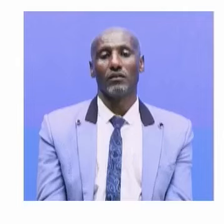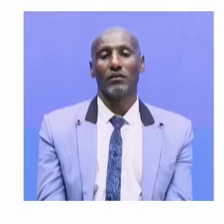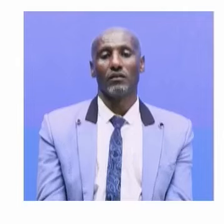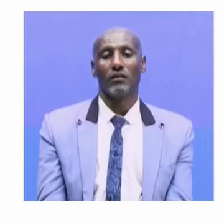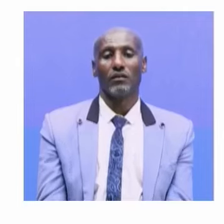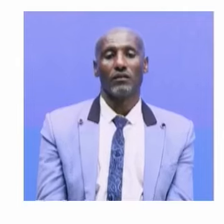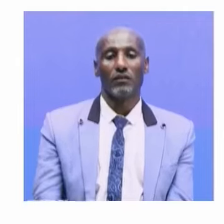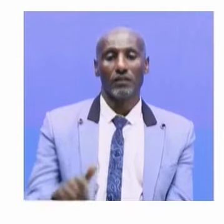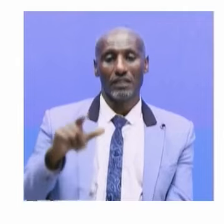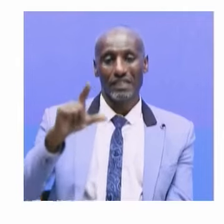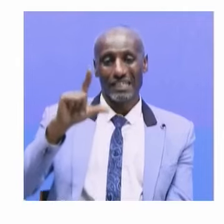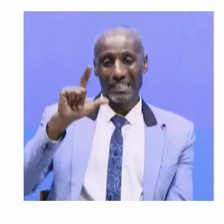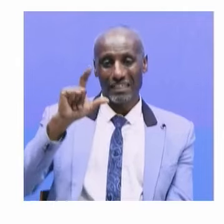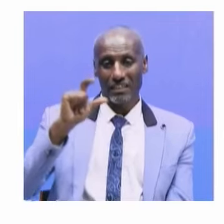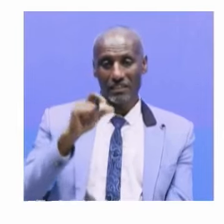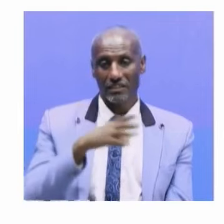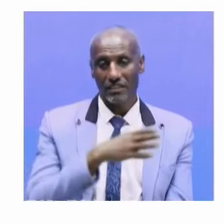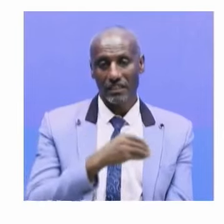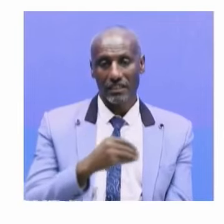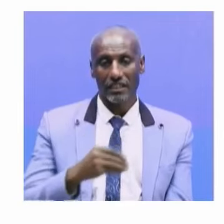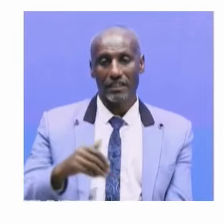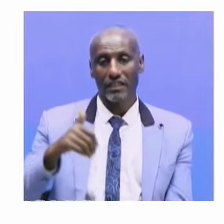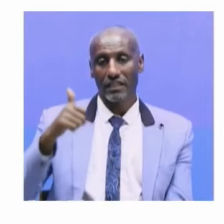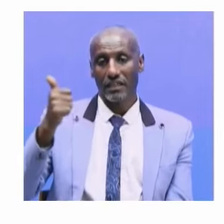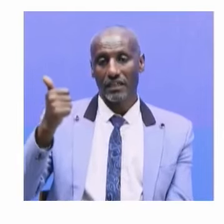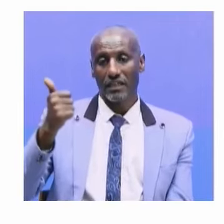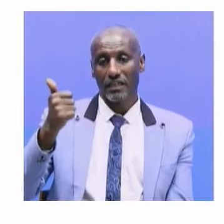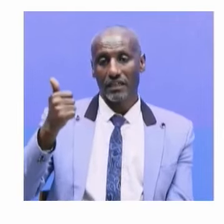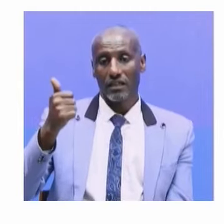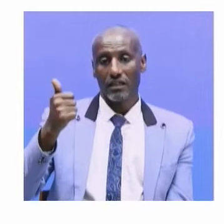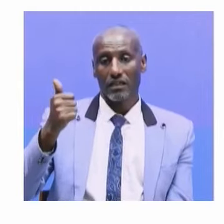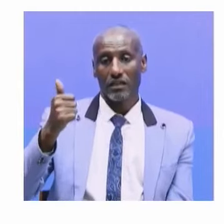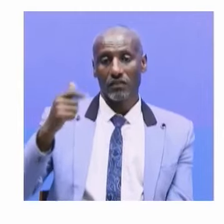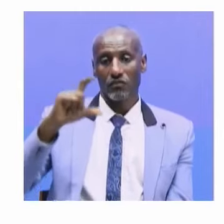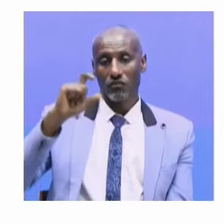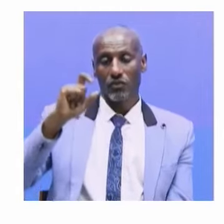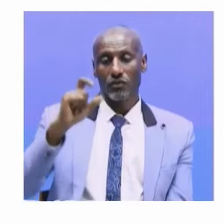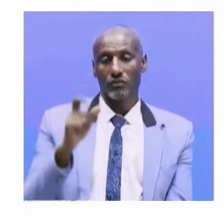a few as I choose, and here for,